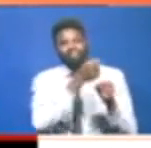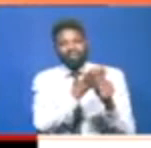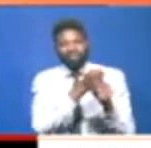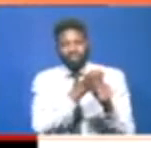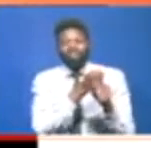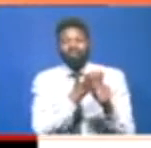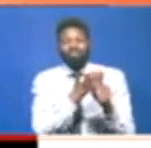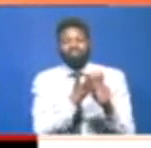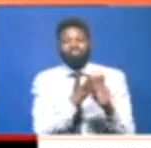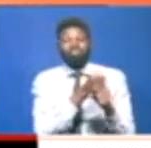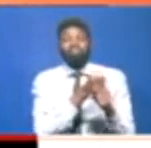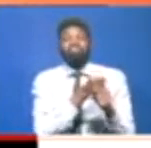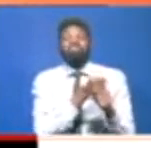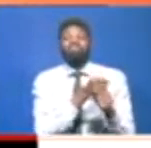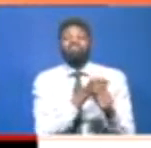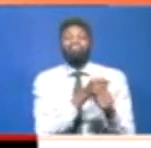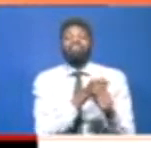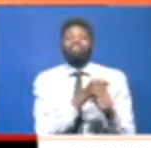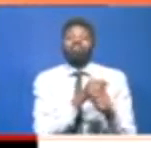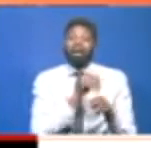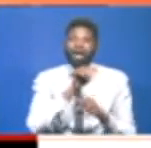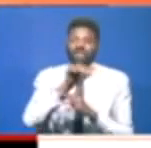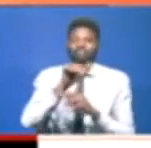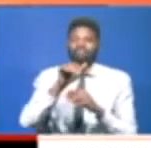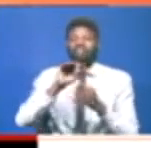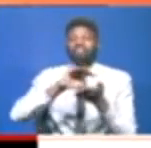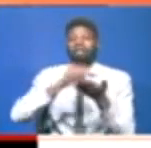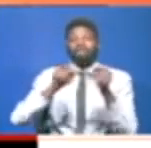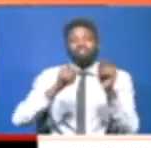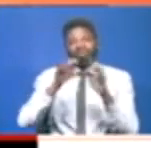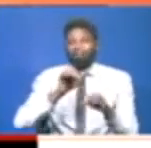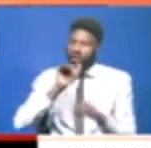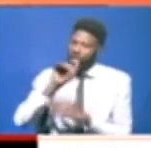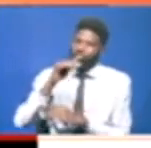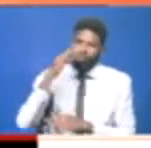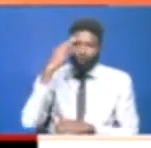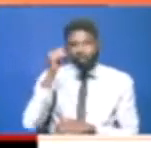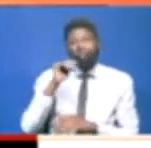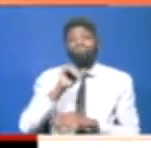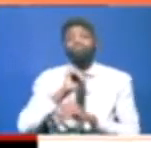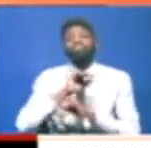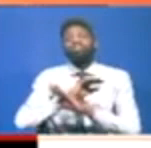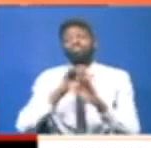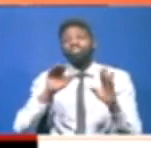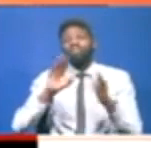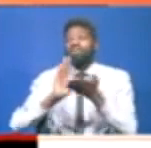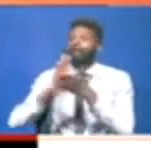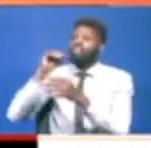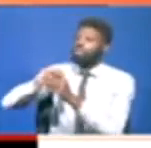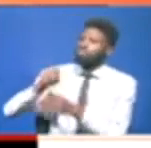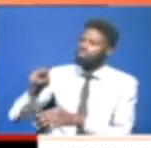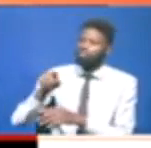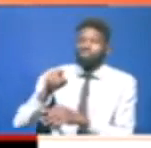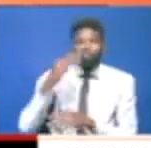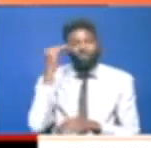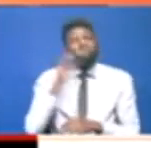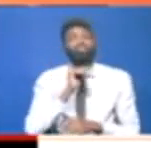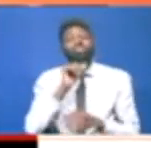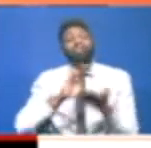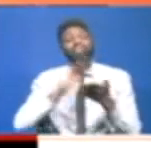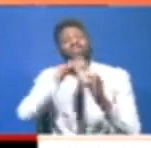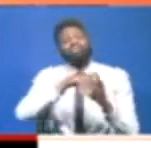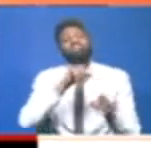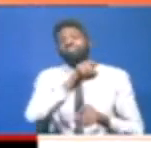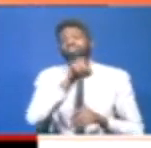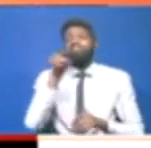accountable in terms of asking them, how come you're not investing in this vehicle? How come you're not investing in this vehicle? Yep. So we do that